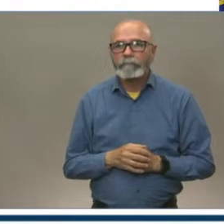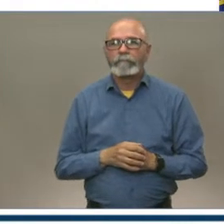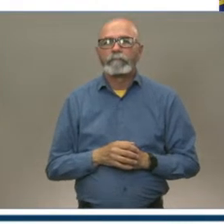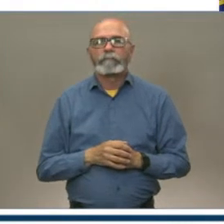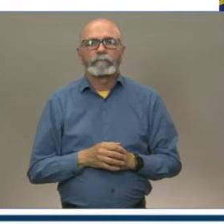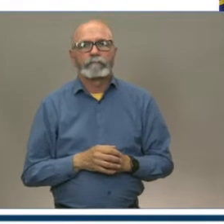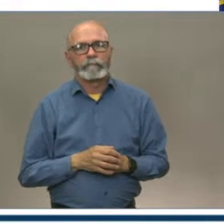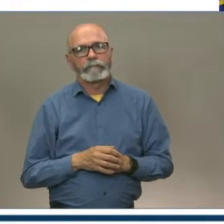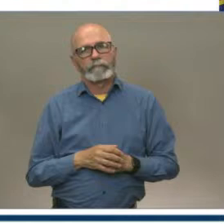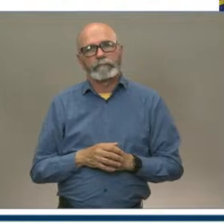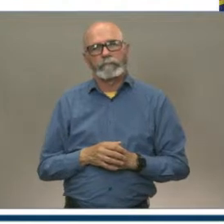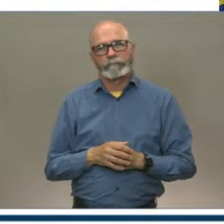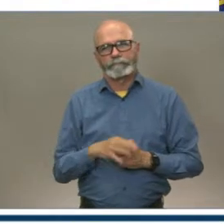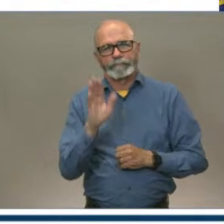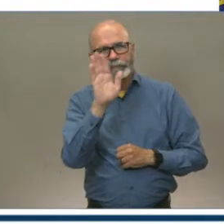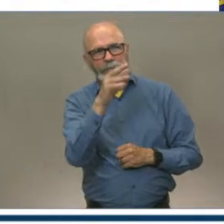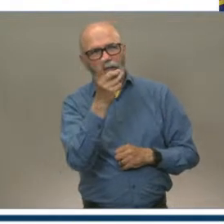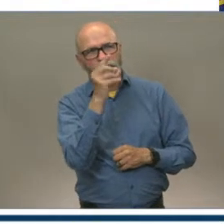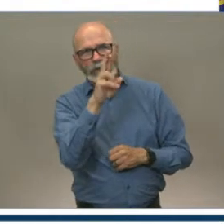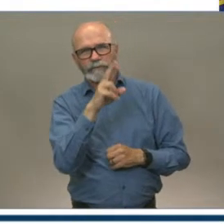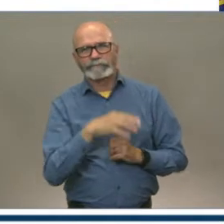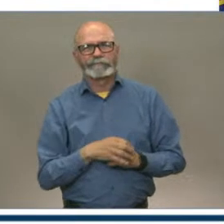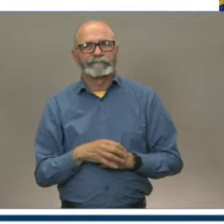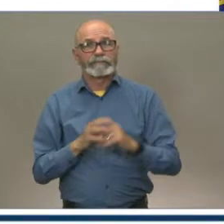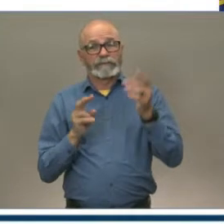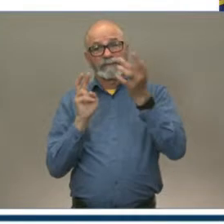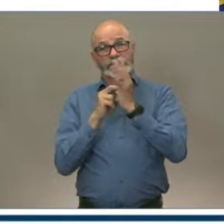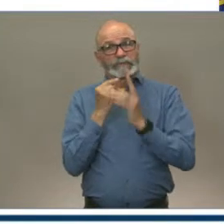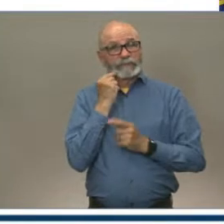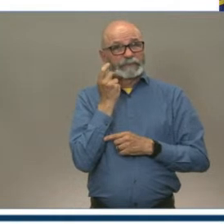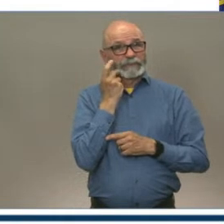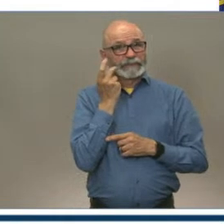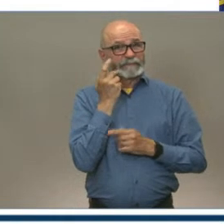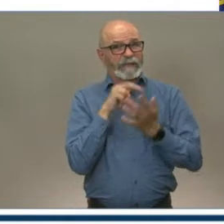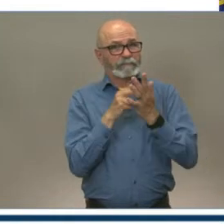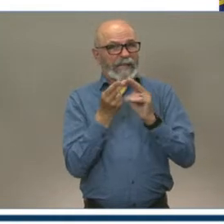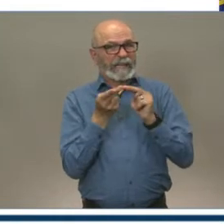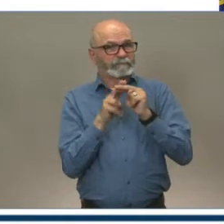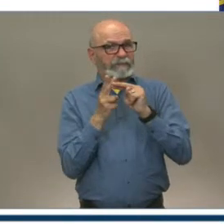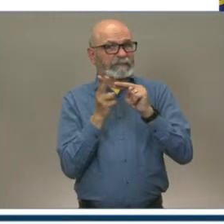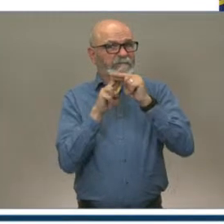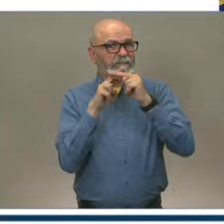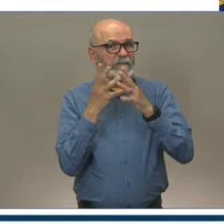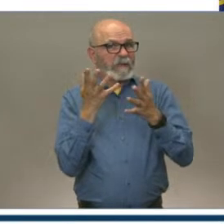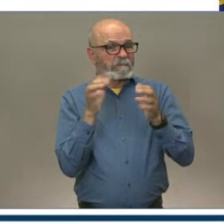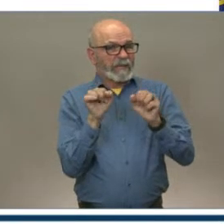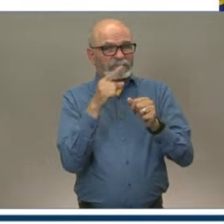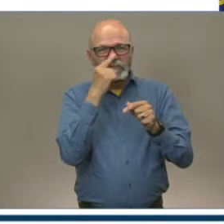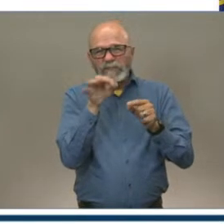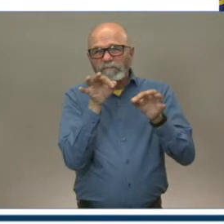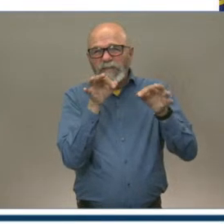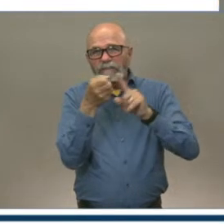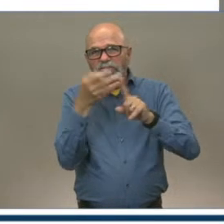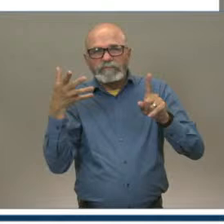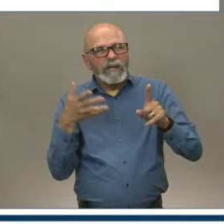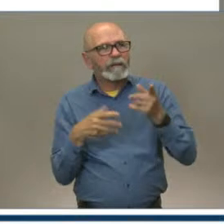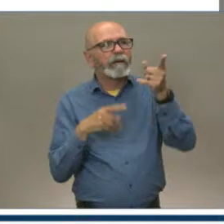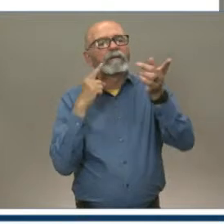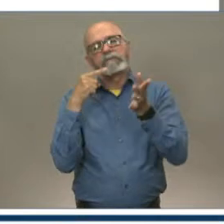will go up in the coming days. Can you elaborate a bit on that? Other than I can't give you a number.